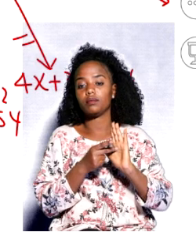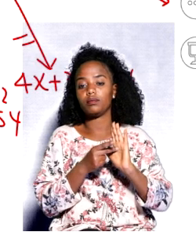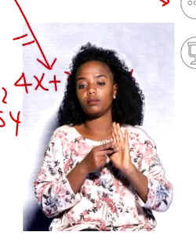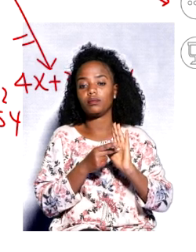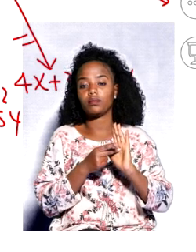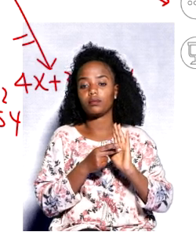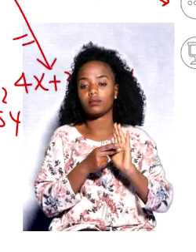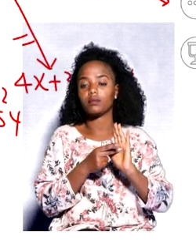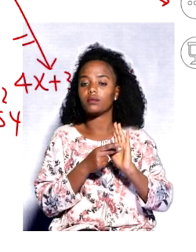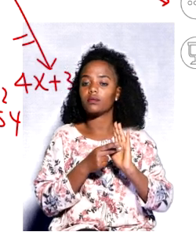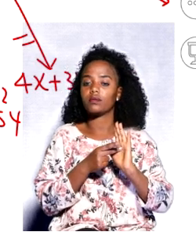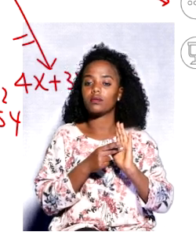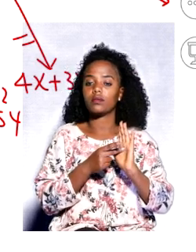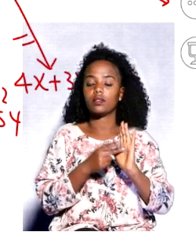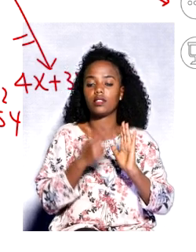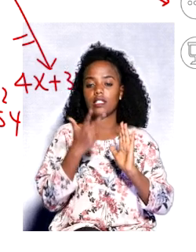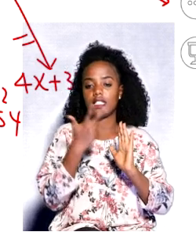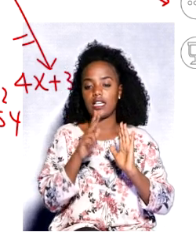for